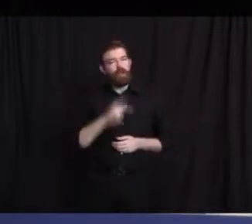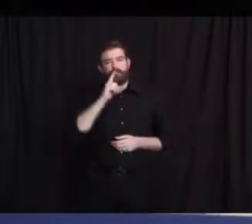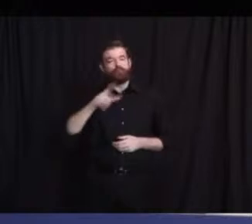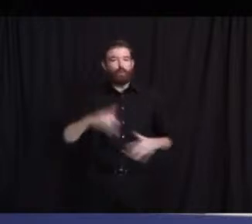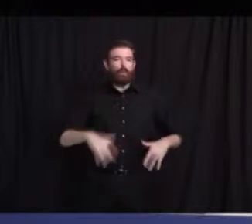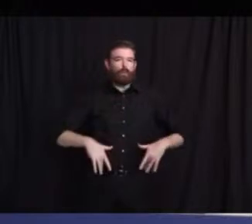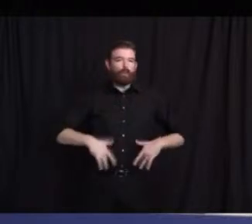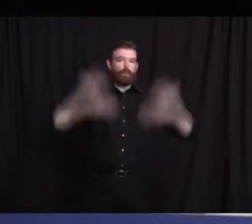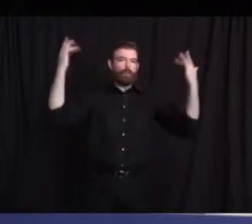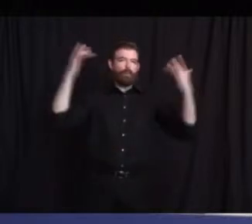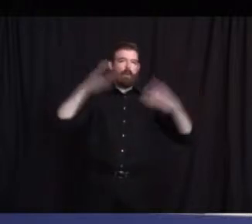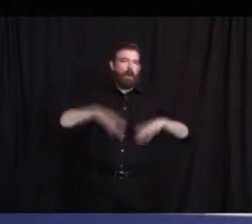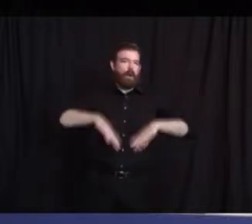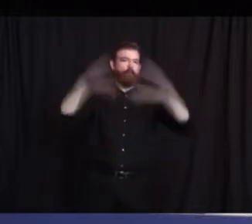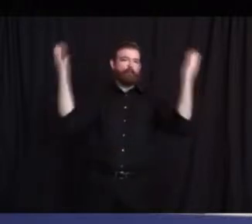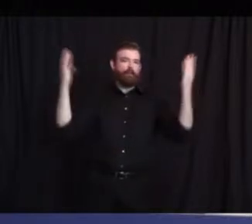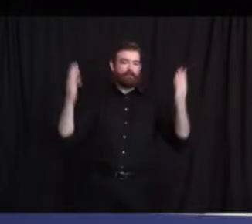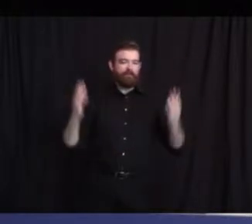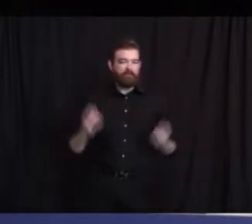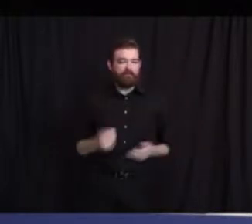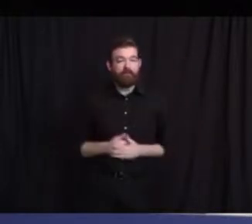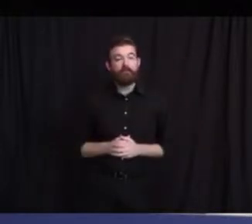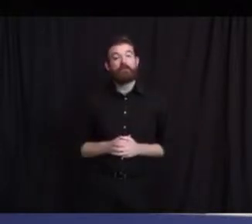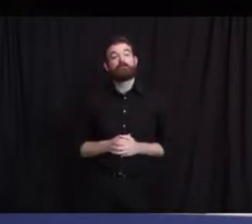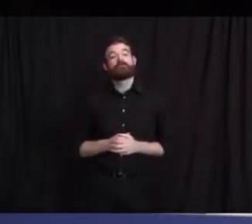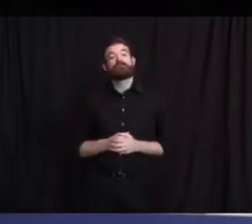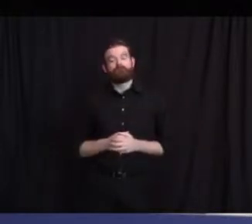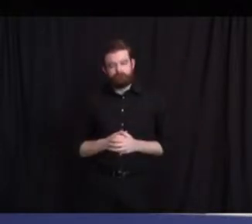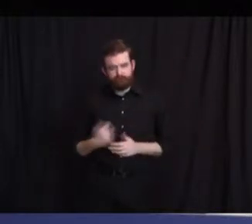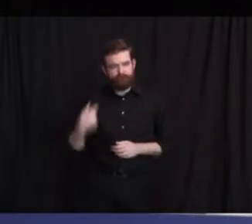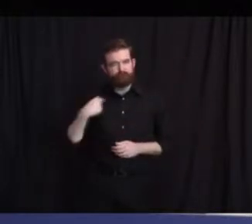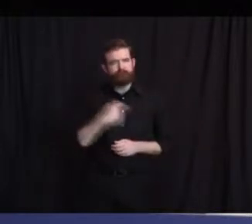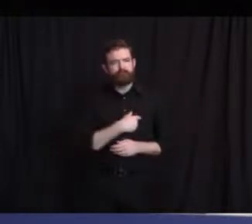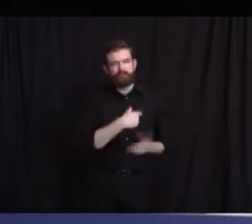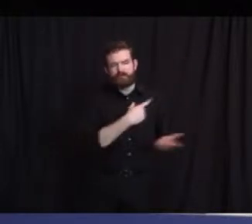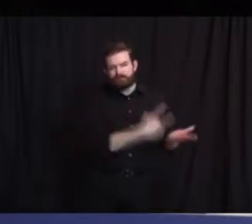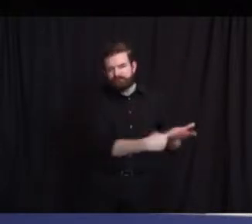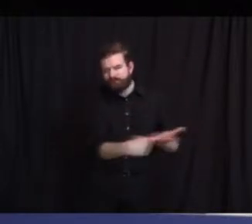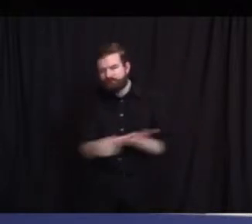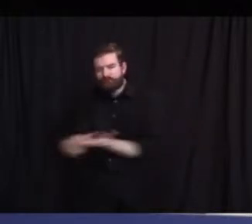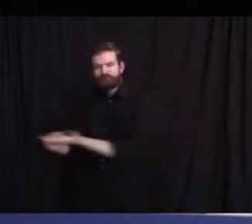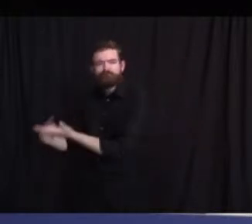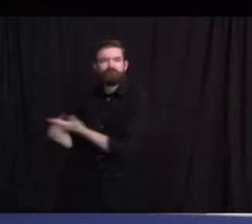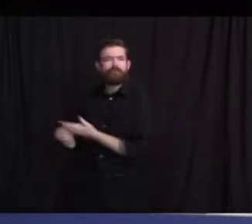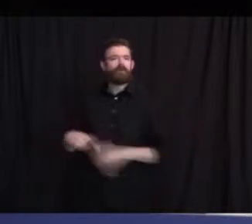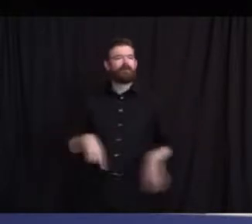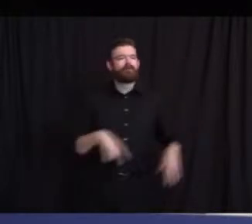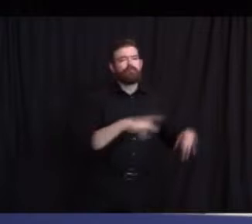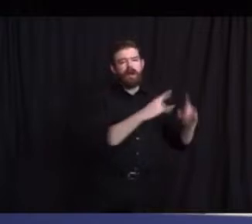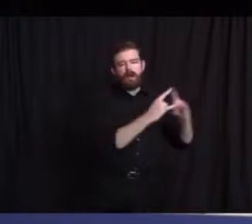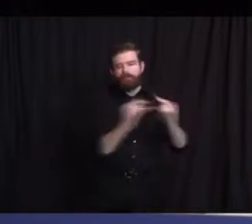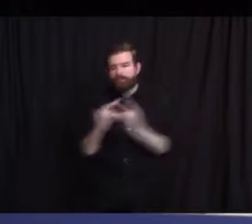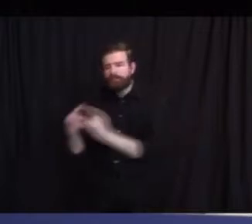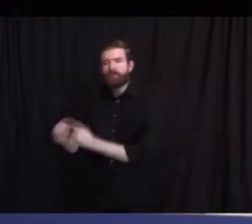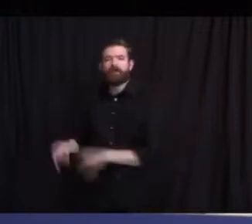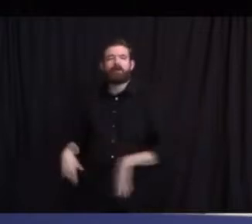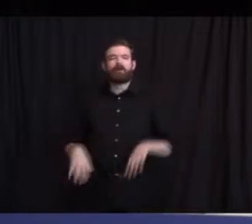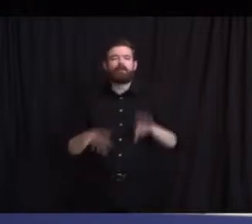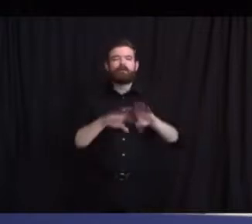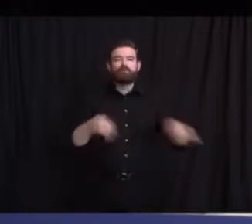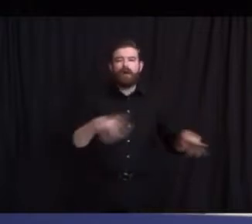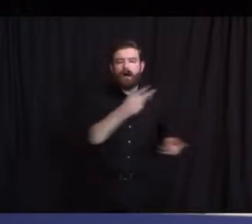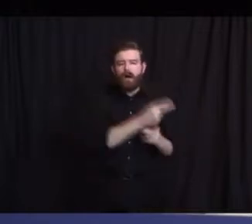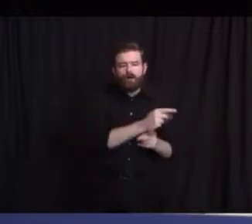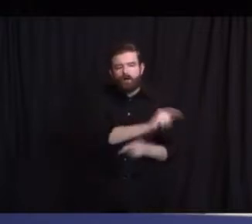directors, both collectively and individually. We know that this has been a hardship on many of them as they've had to curtail business